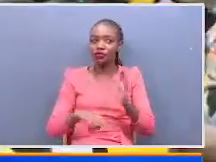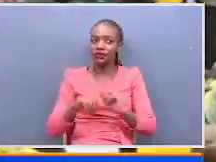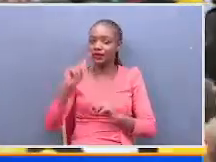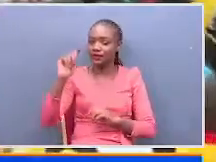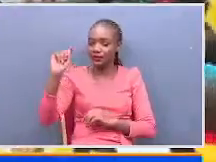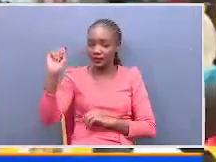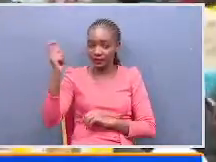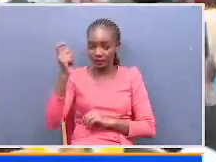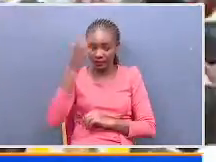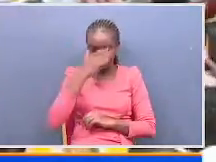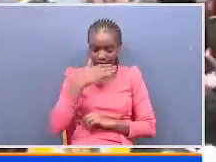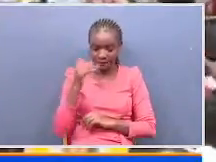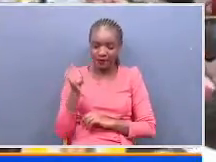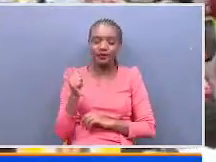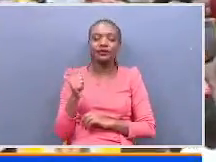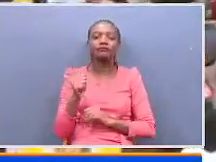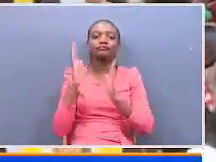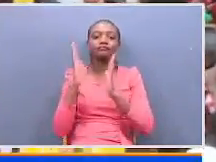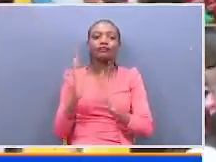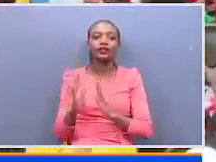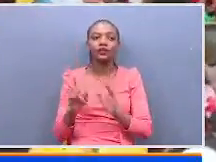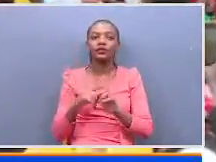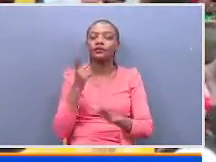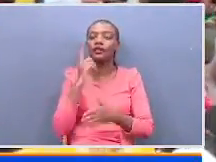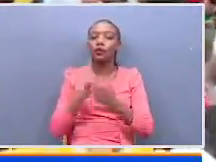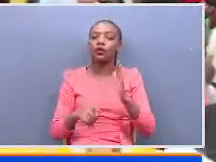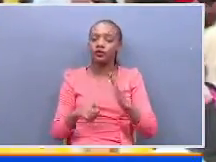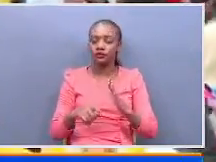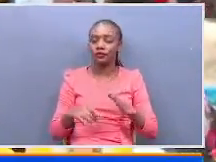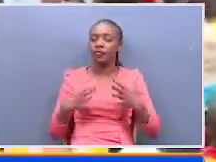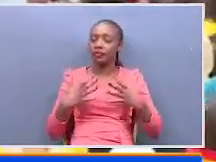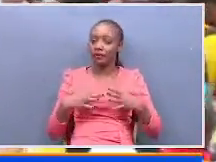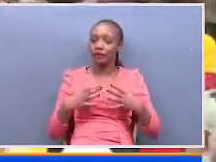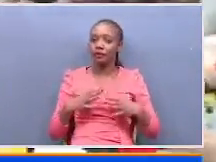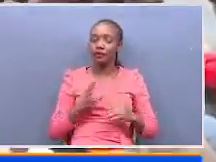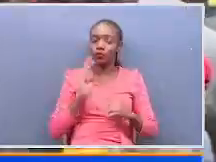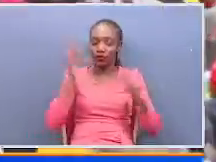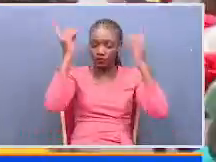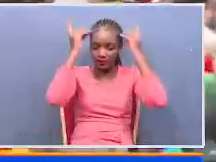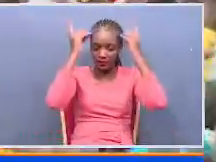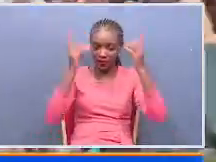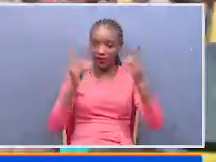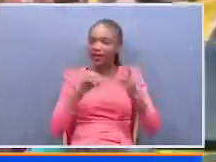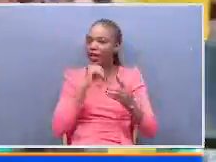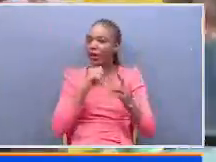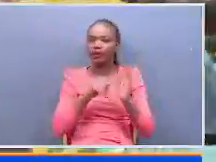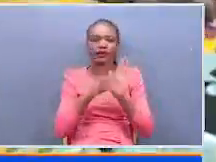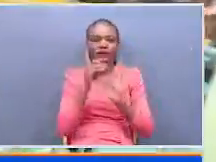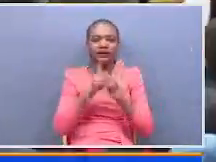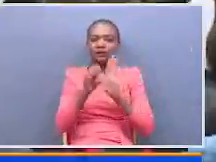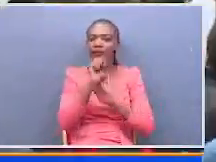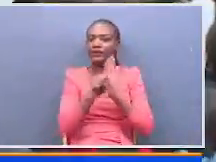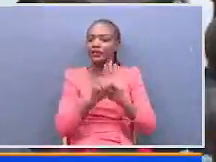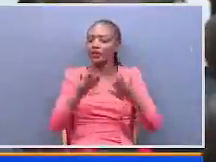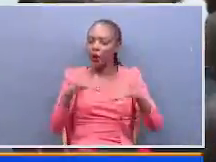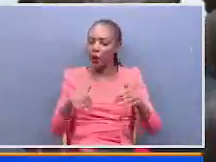best bet, the DP stated that the will of the people will be determined at the ballot and not by the deep state or the